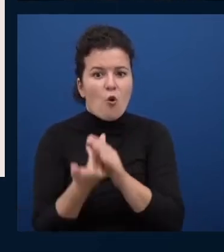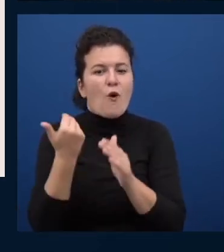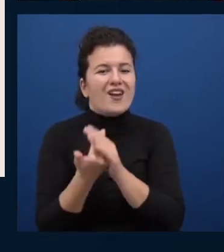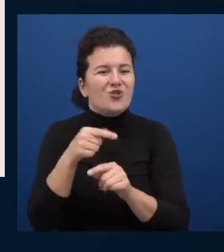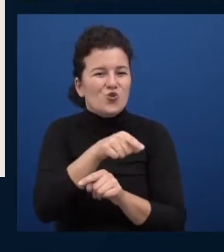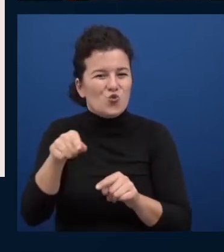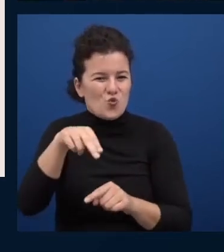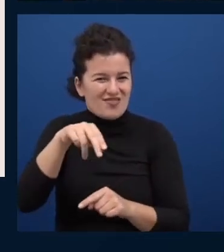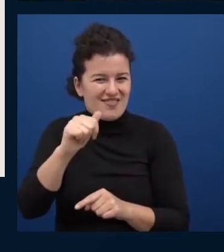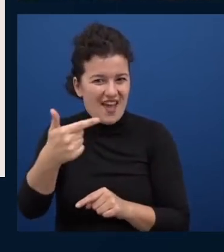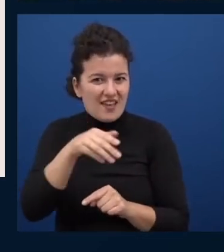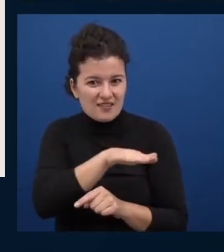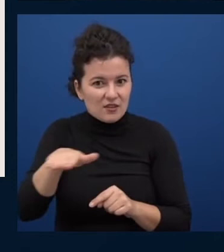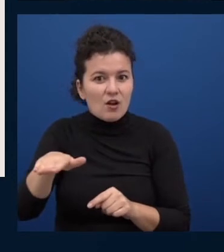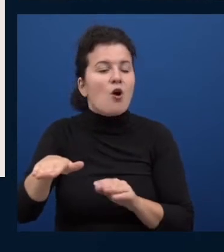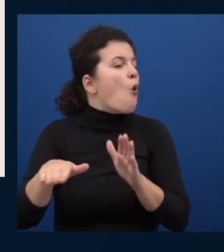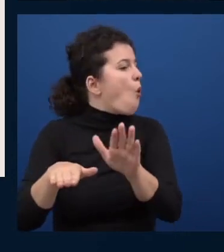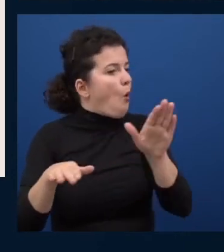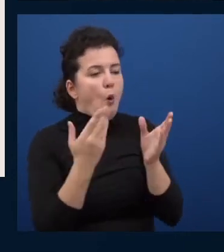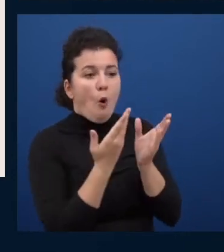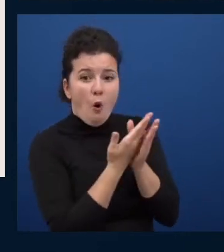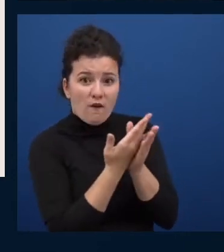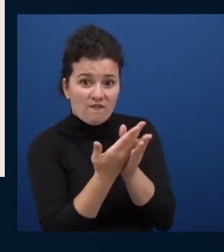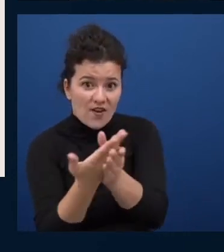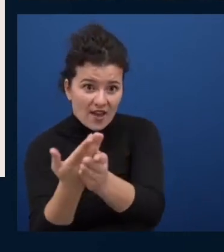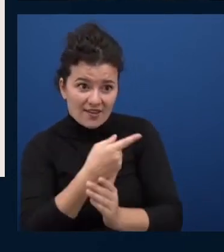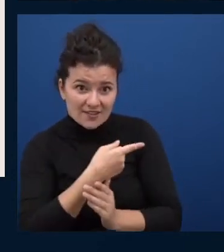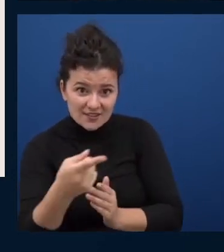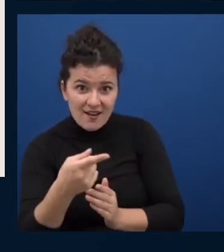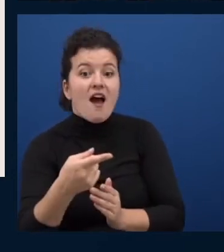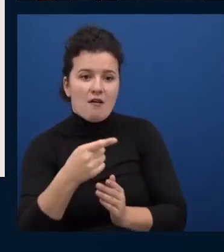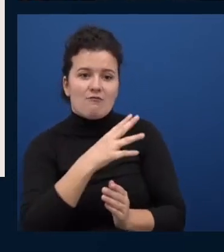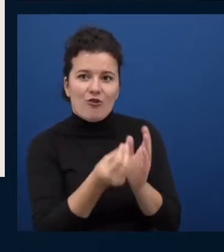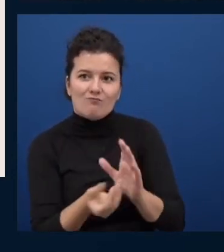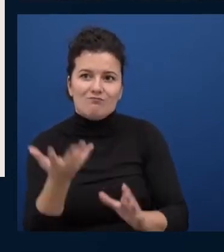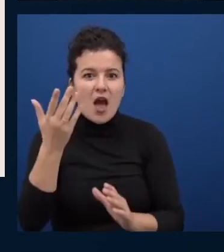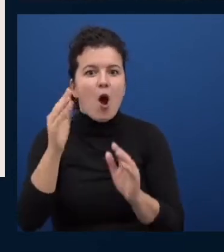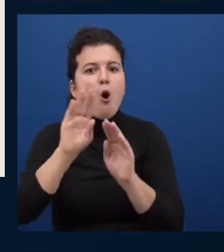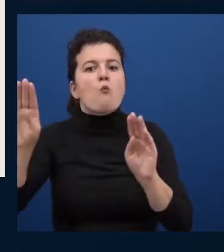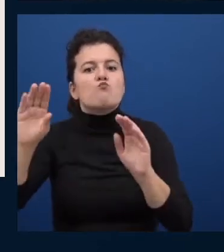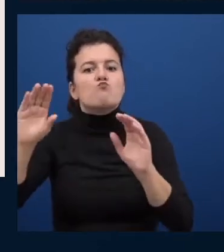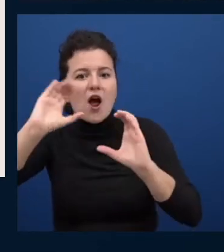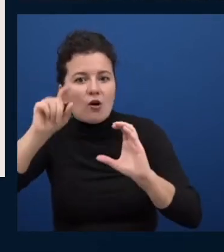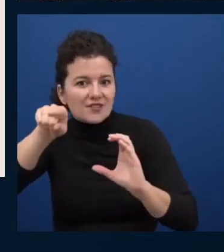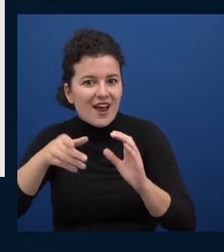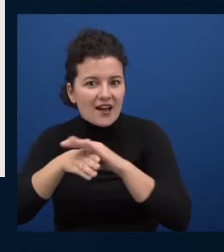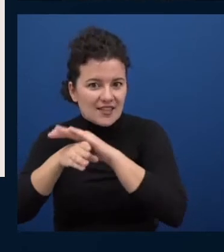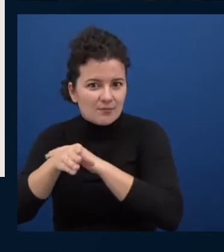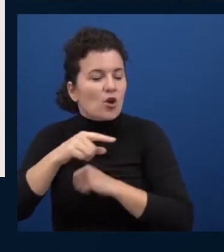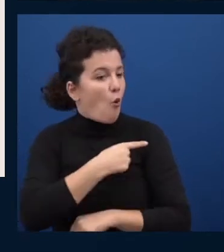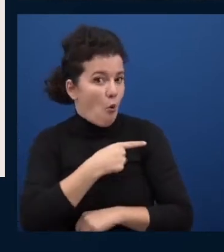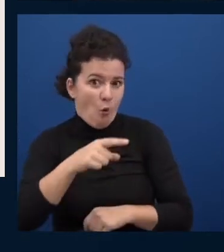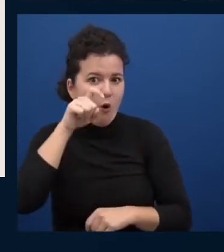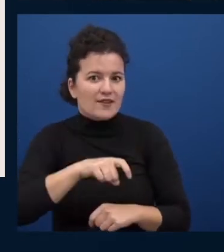that, or all files that need to be accessible from a browser needs to be located in the same folder or rooted